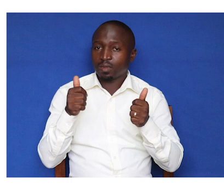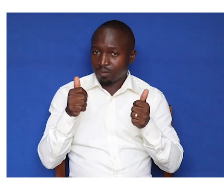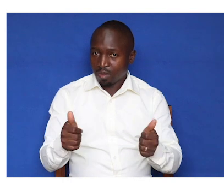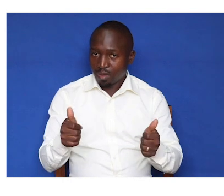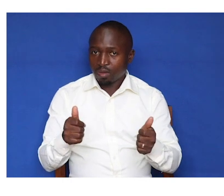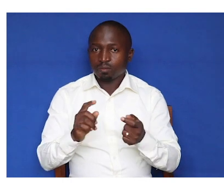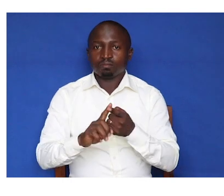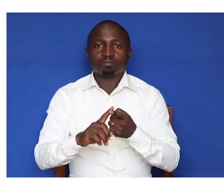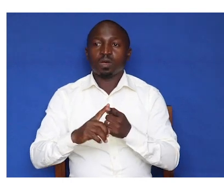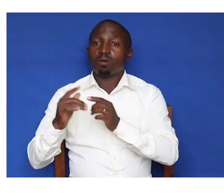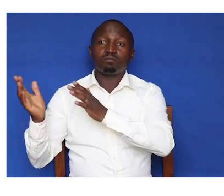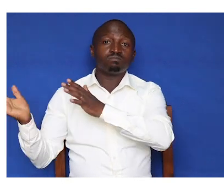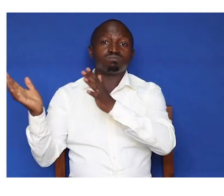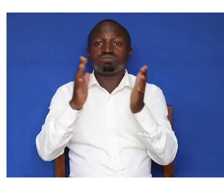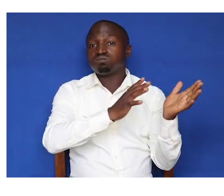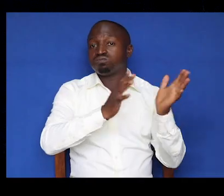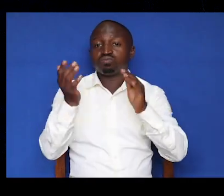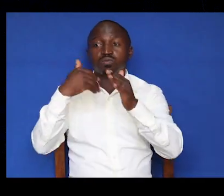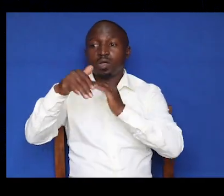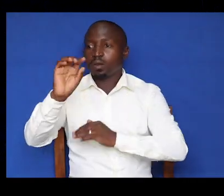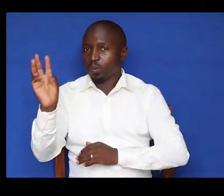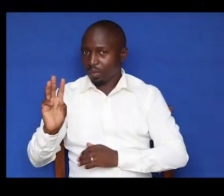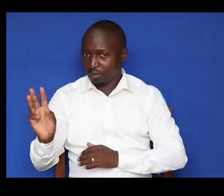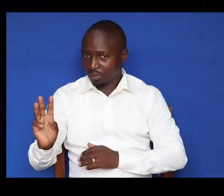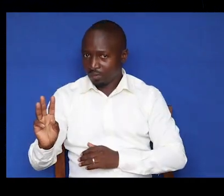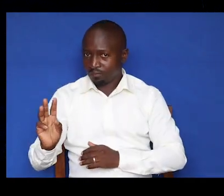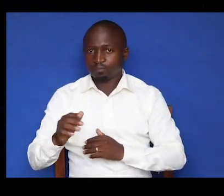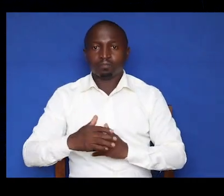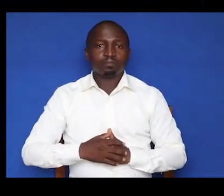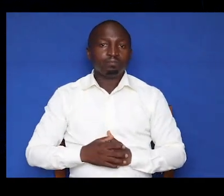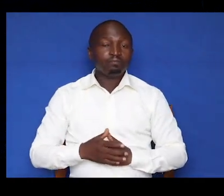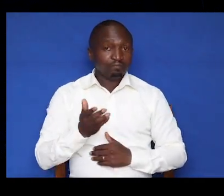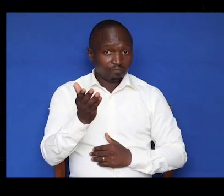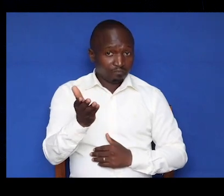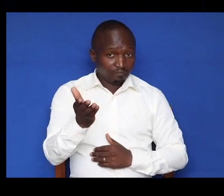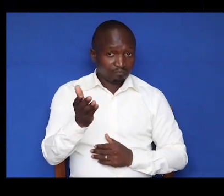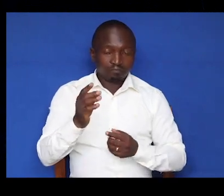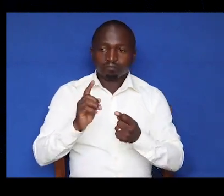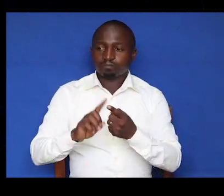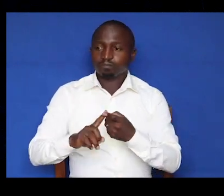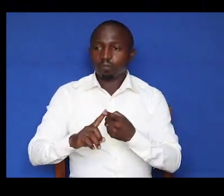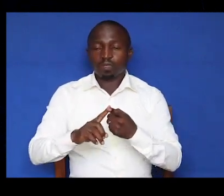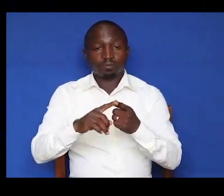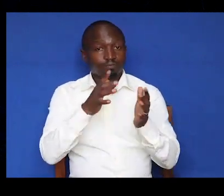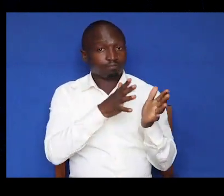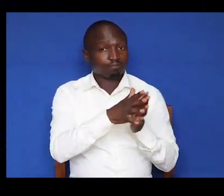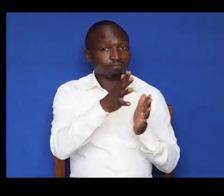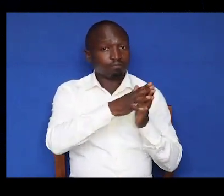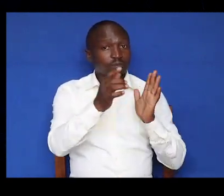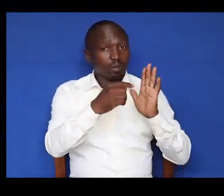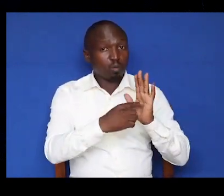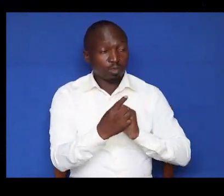the directions of wind blow. My dear students, by regarding elaboration of the